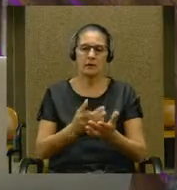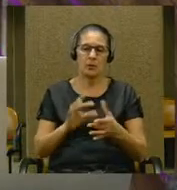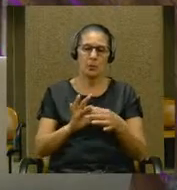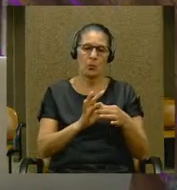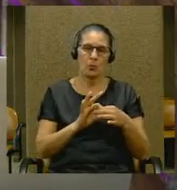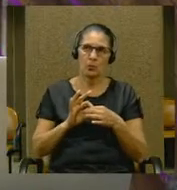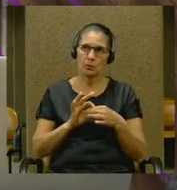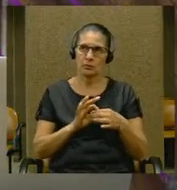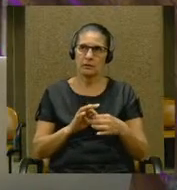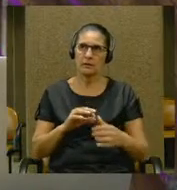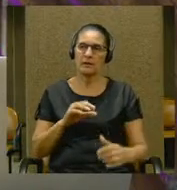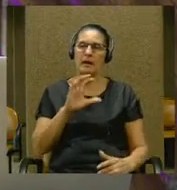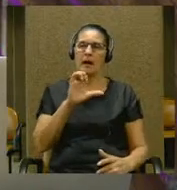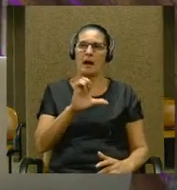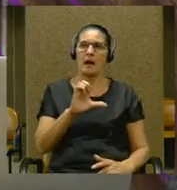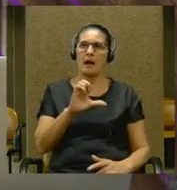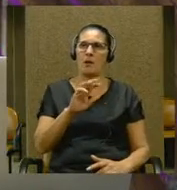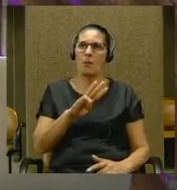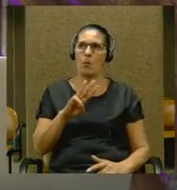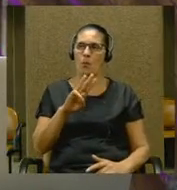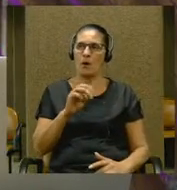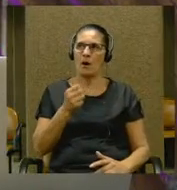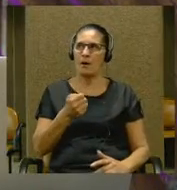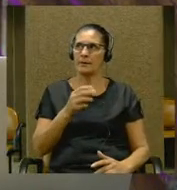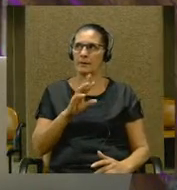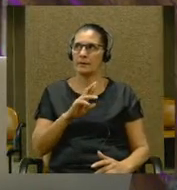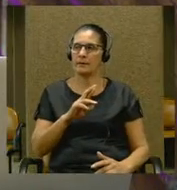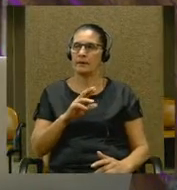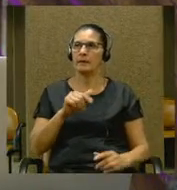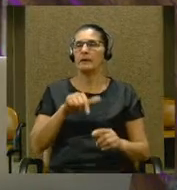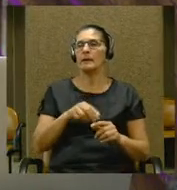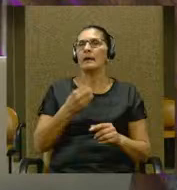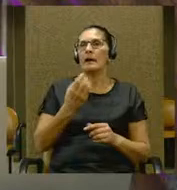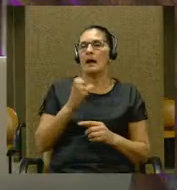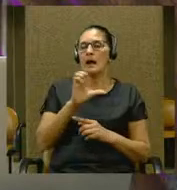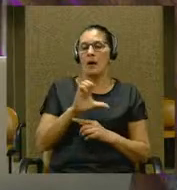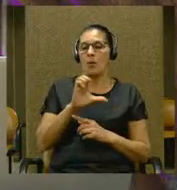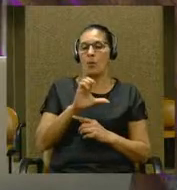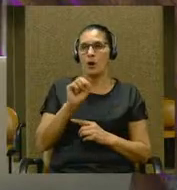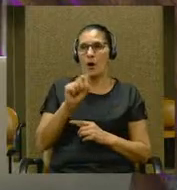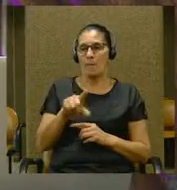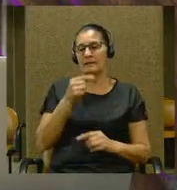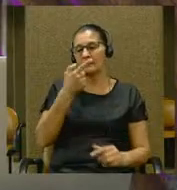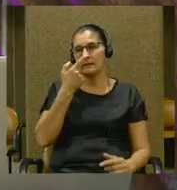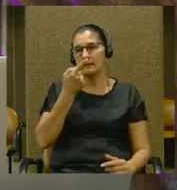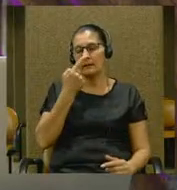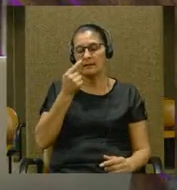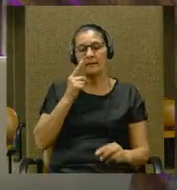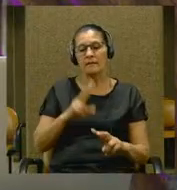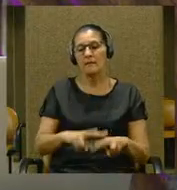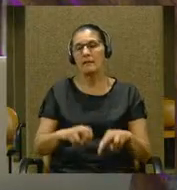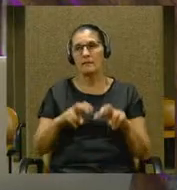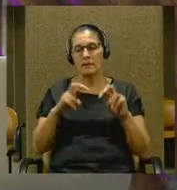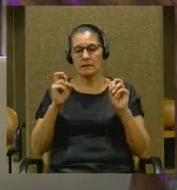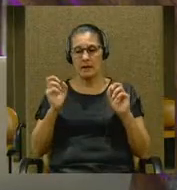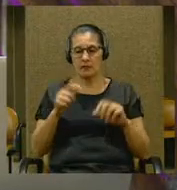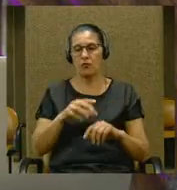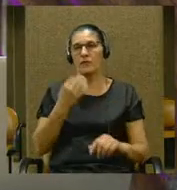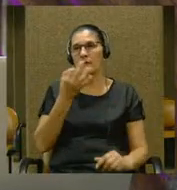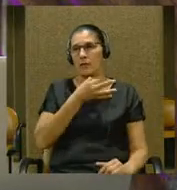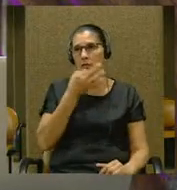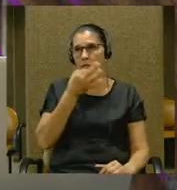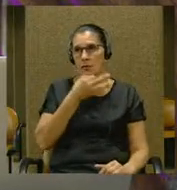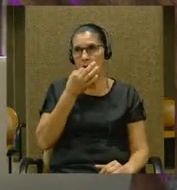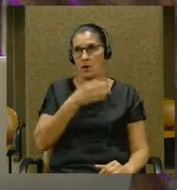Science of Criminology from KU Leuven, Belgium, and a Bachelor of Arts from the University of Coimbra. Prior to joining RAND, she was affiliated with Ghent